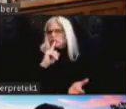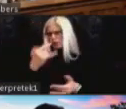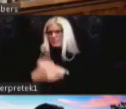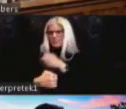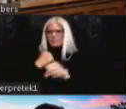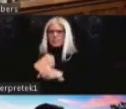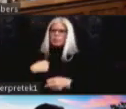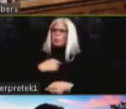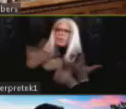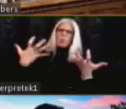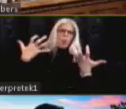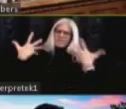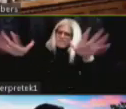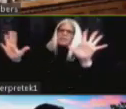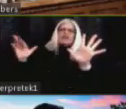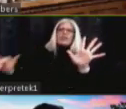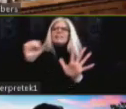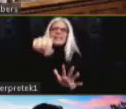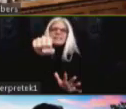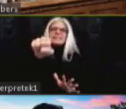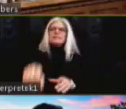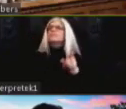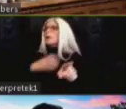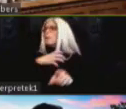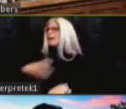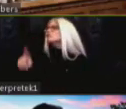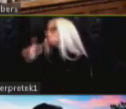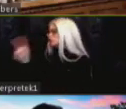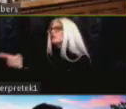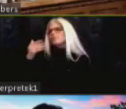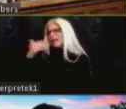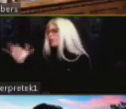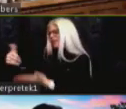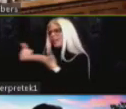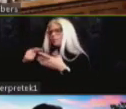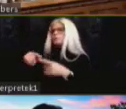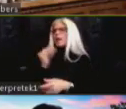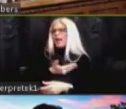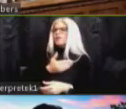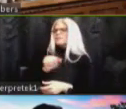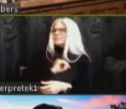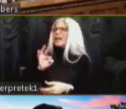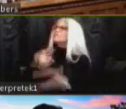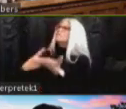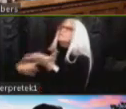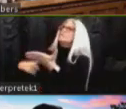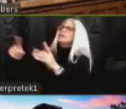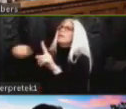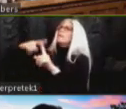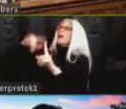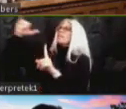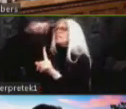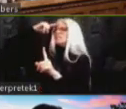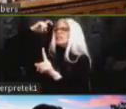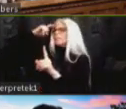done. Okay, that's helpful to me and to our staff because, if we're really talking about that summer period, we will need